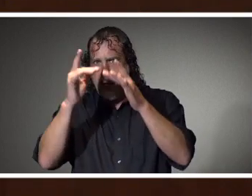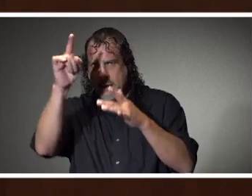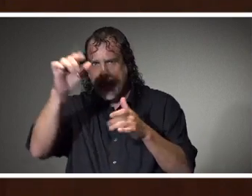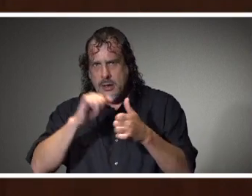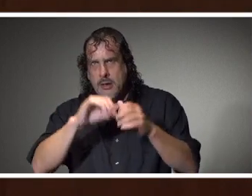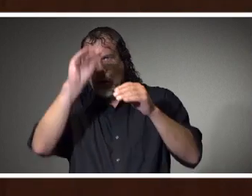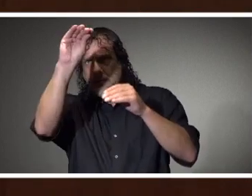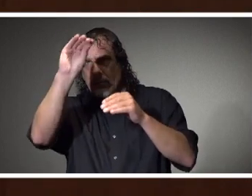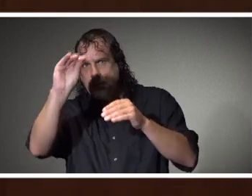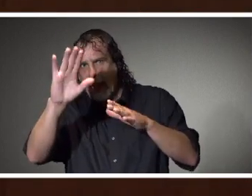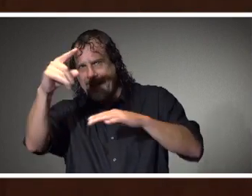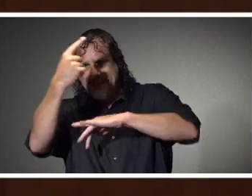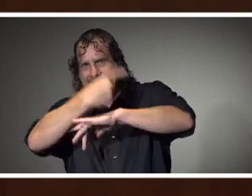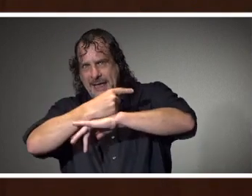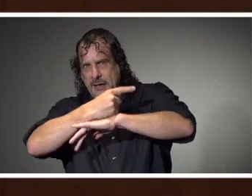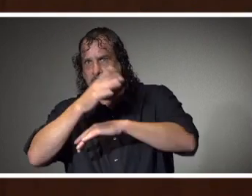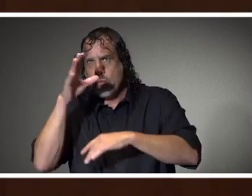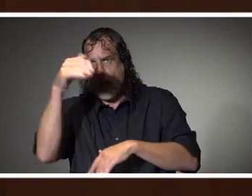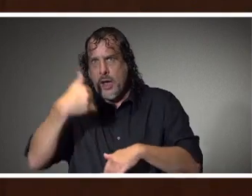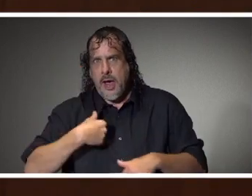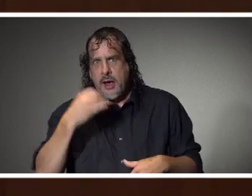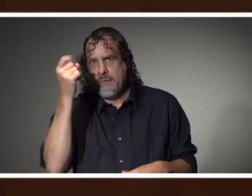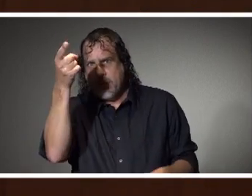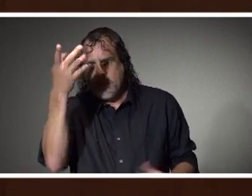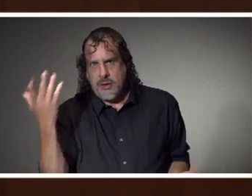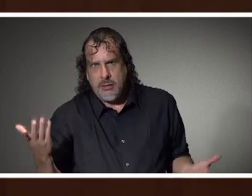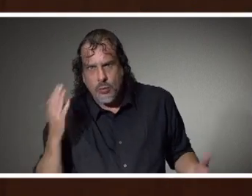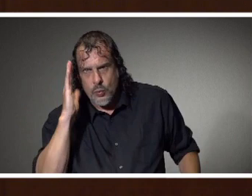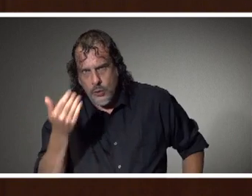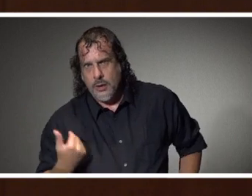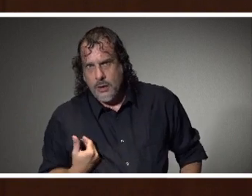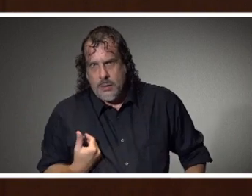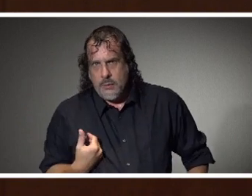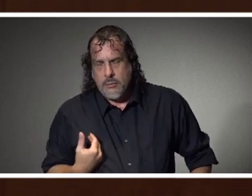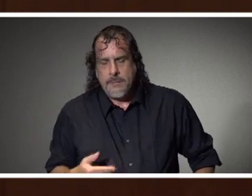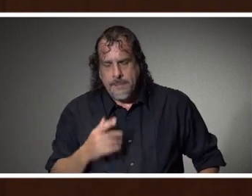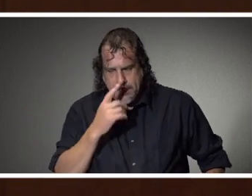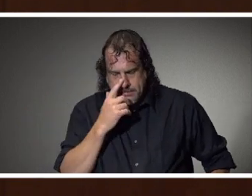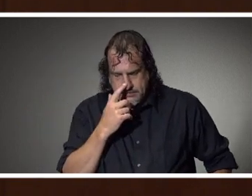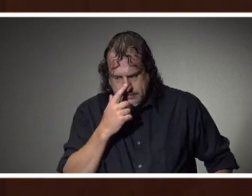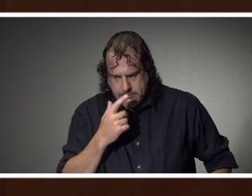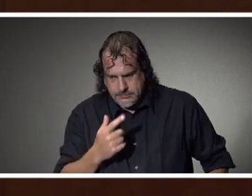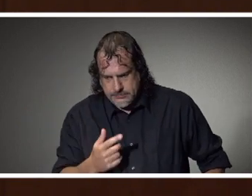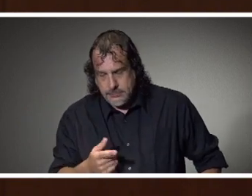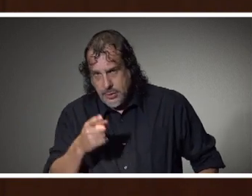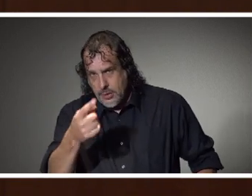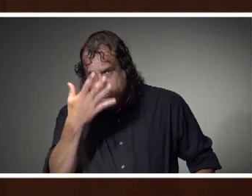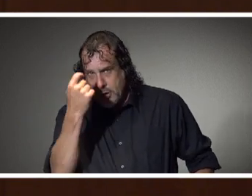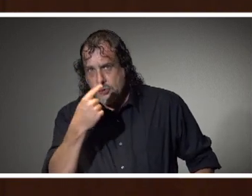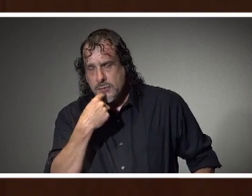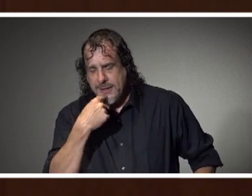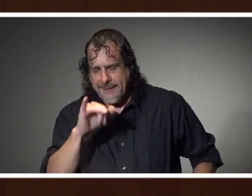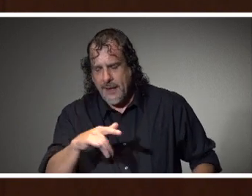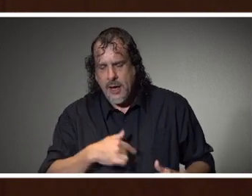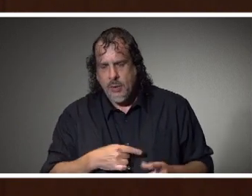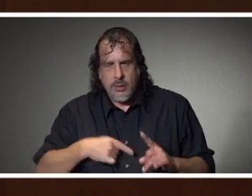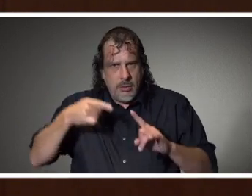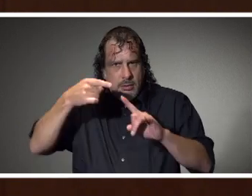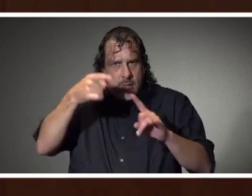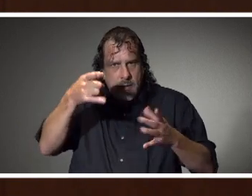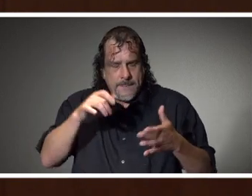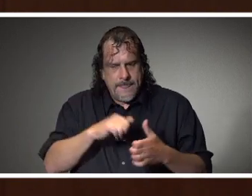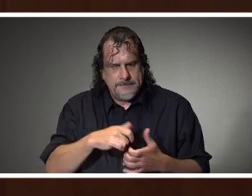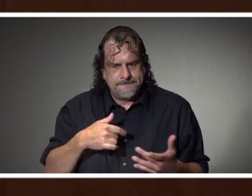those dates like we do on everything else, and so that'll be there. But I do want to, now that you mentioned that, I just want to bring up a point, because we do